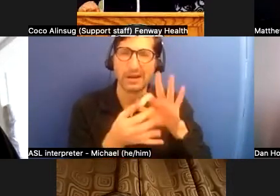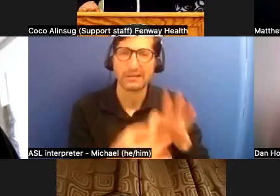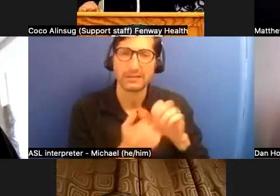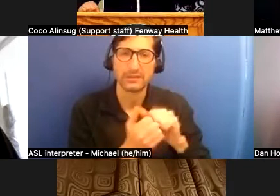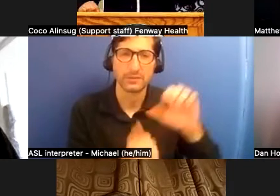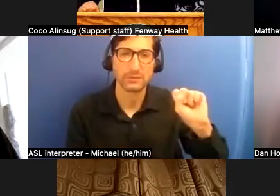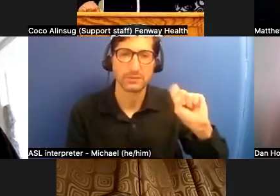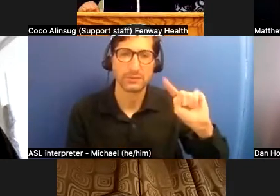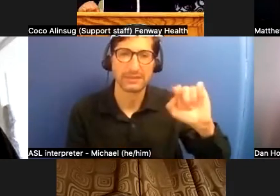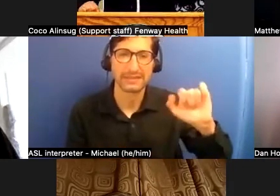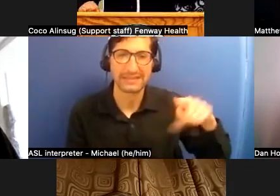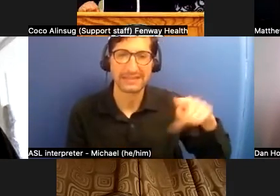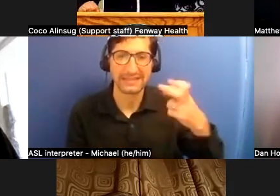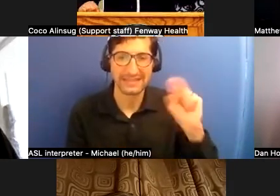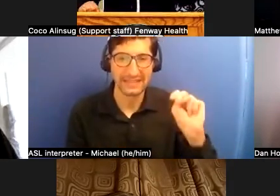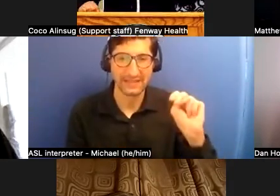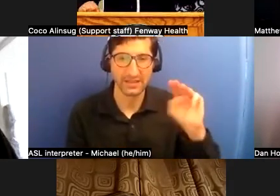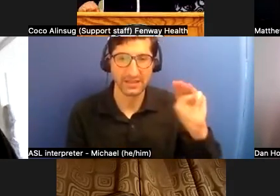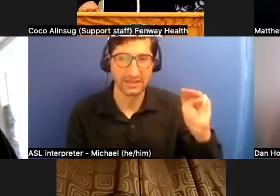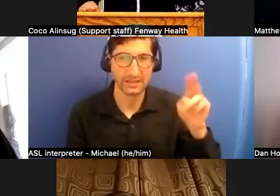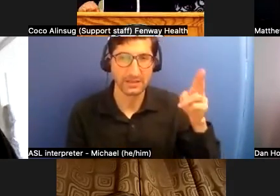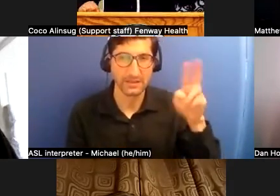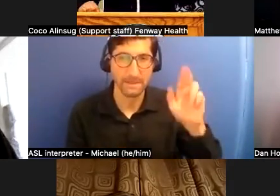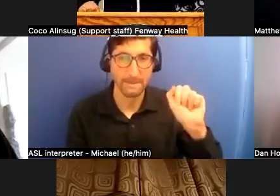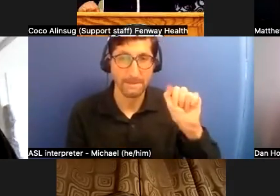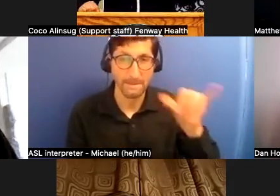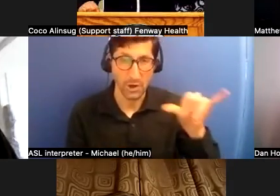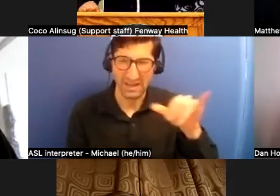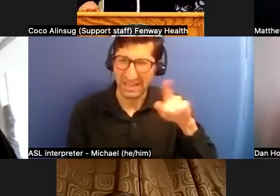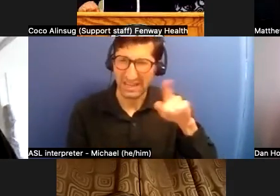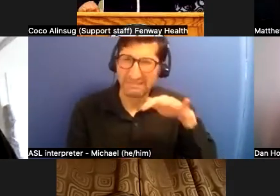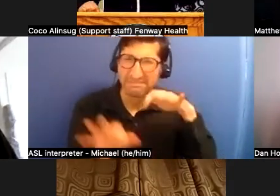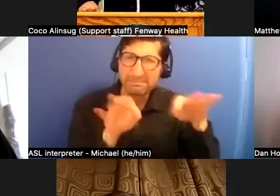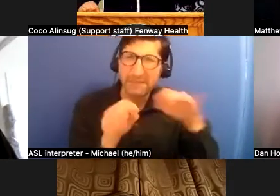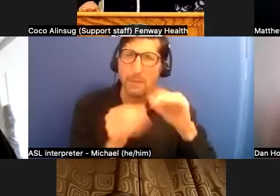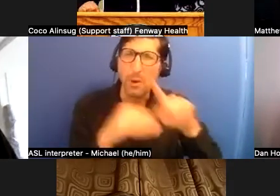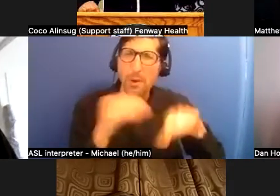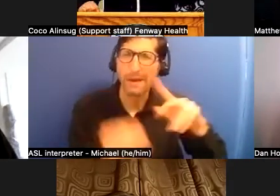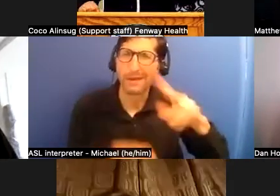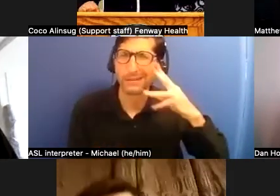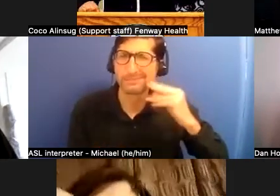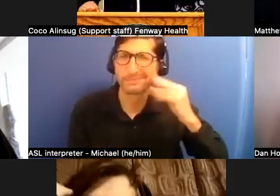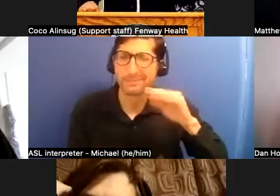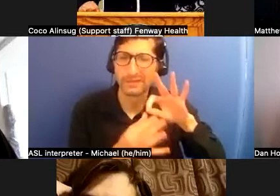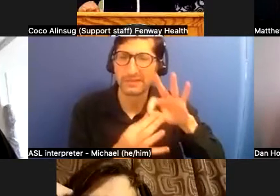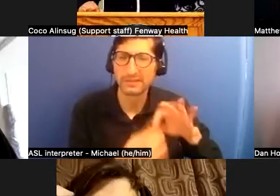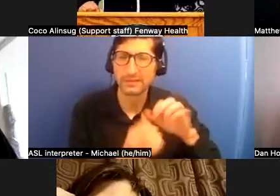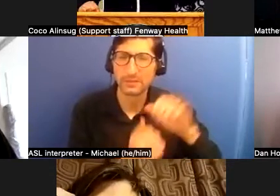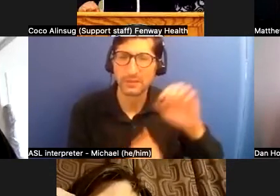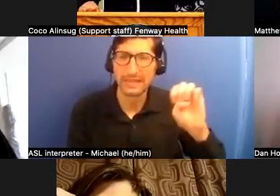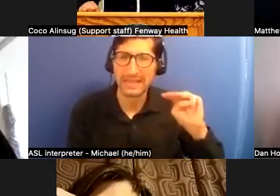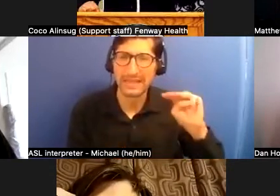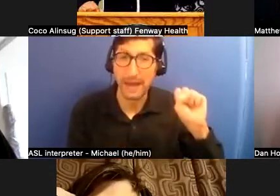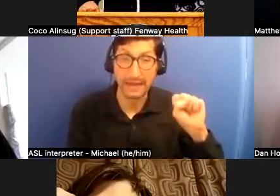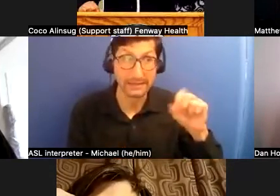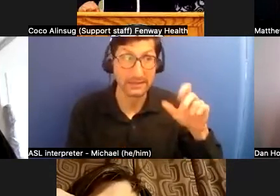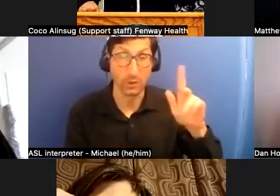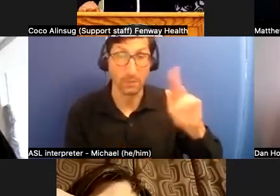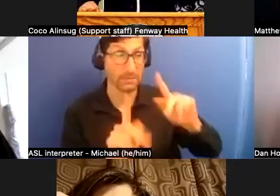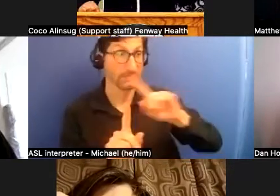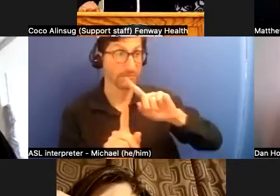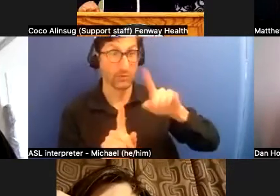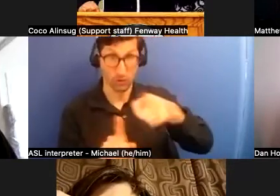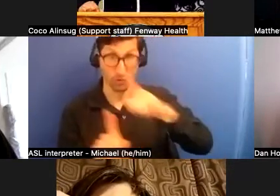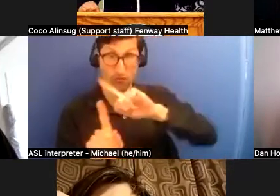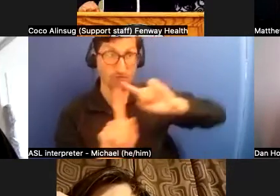your experience in this environment as a first responder and the kind of care that patients need beyond response to an